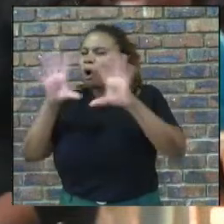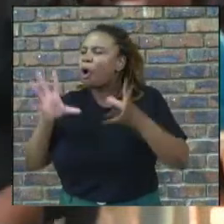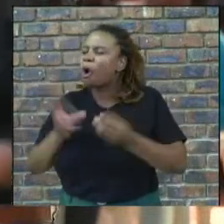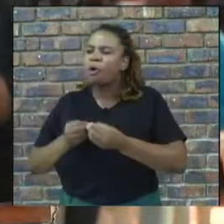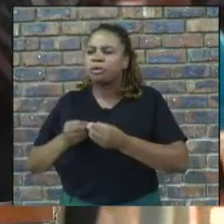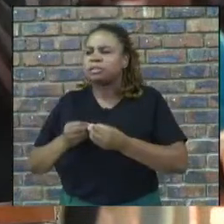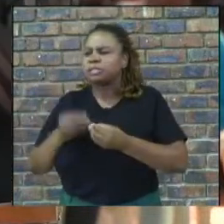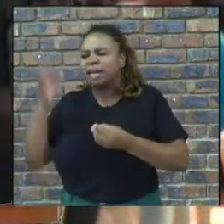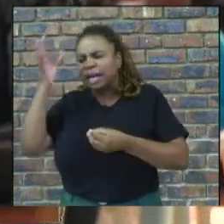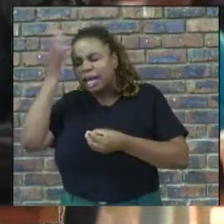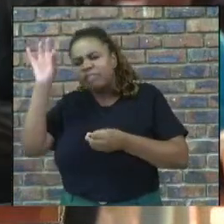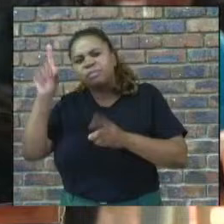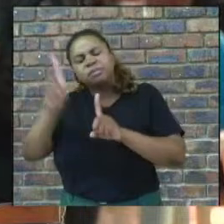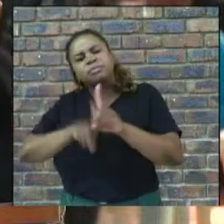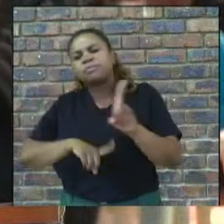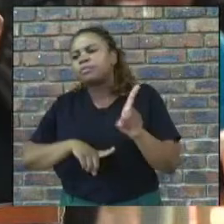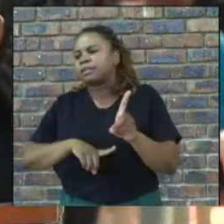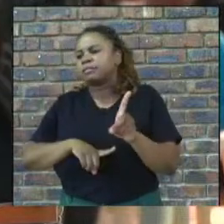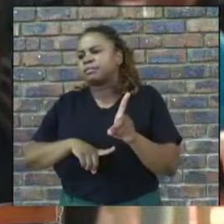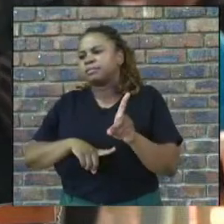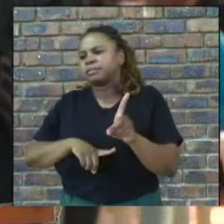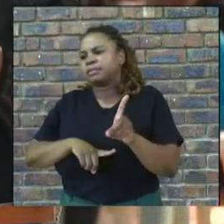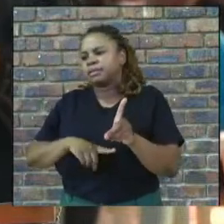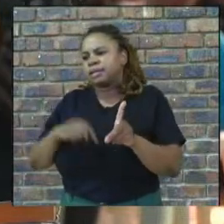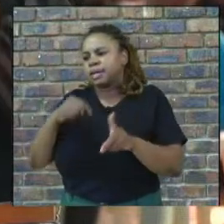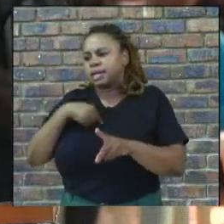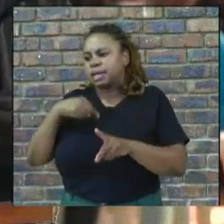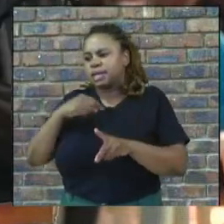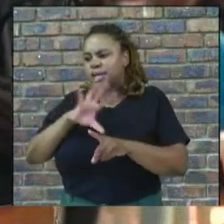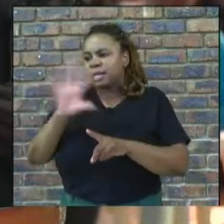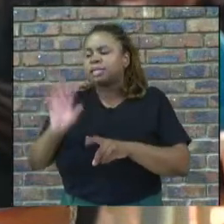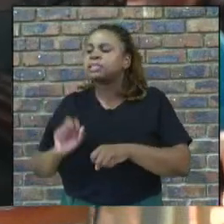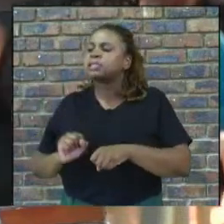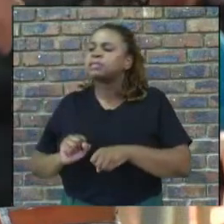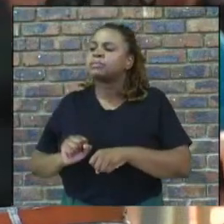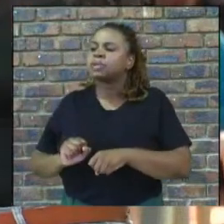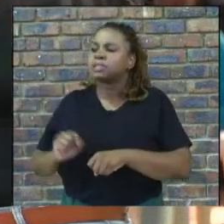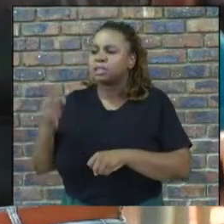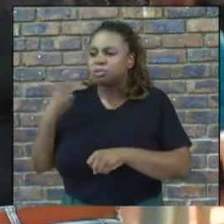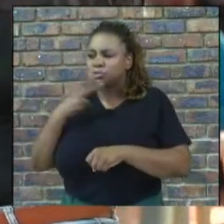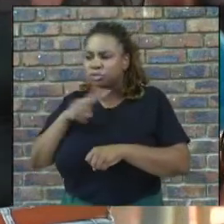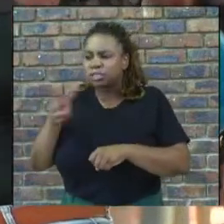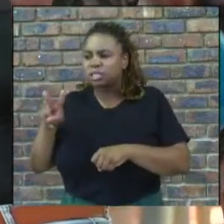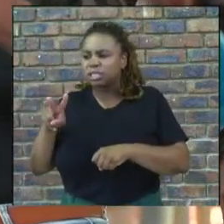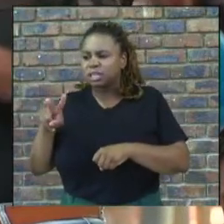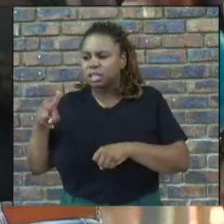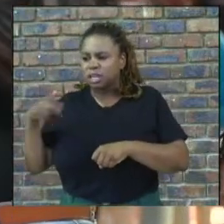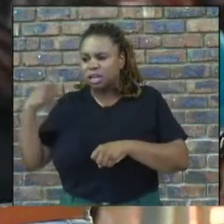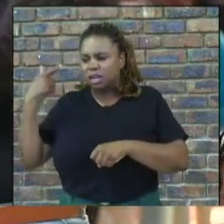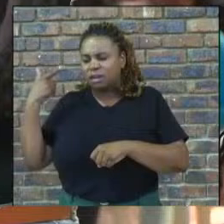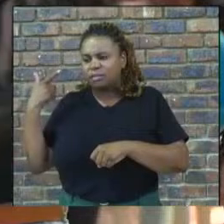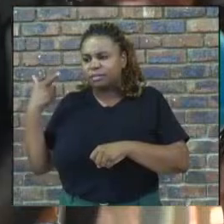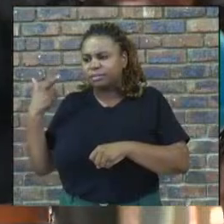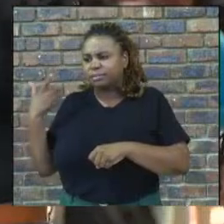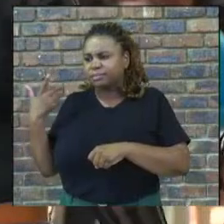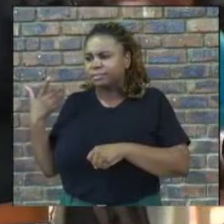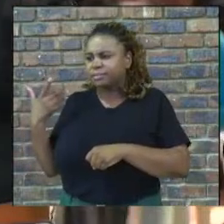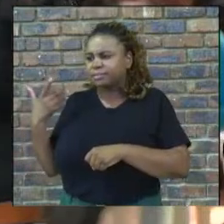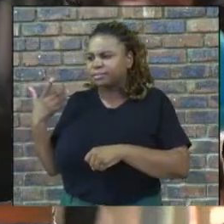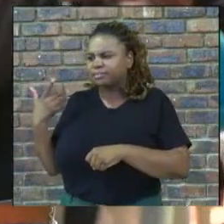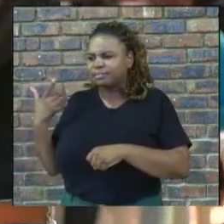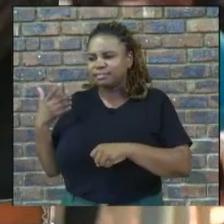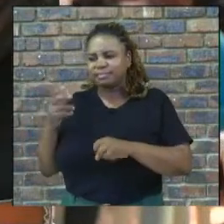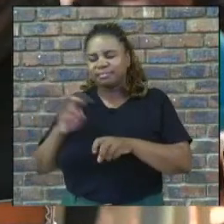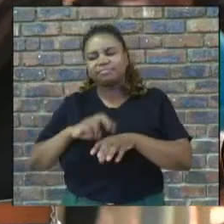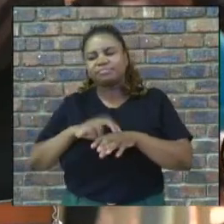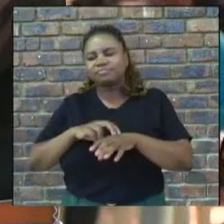fail. And one thing kore rona di South Africans ke bona linkile sethunya le re beile sona molaleng, rona we must comply, but